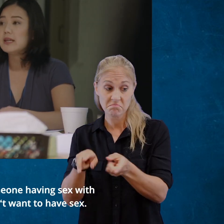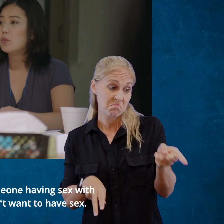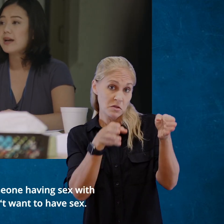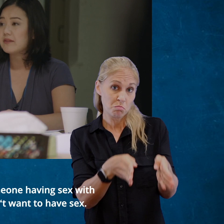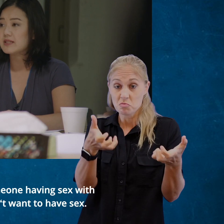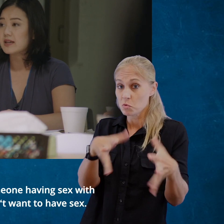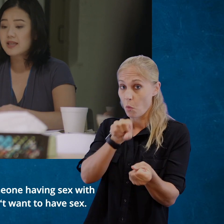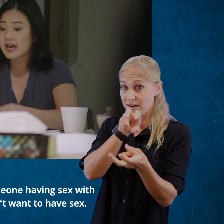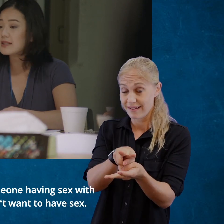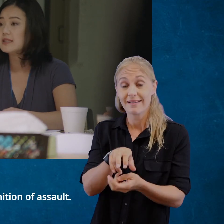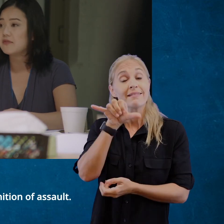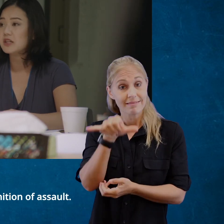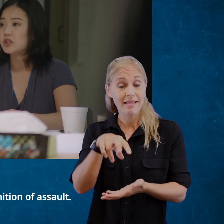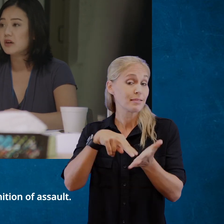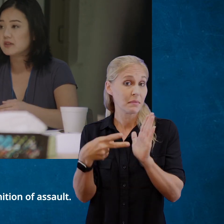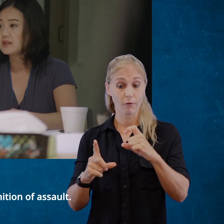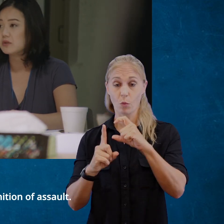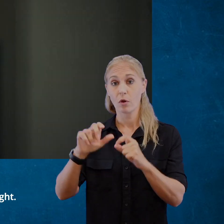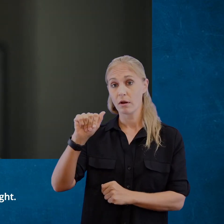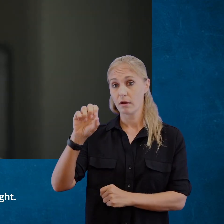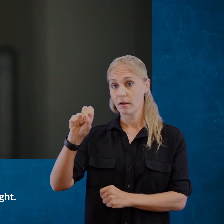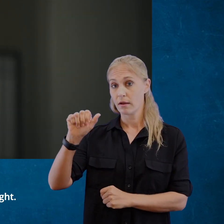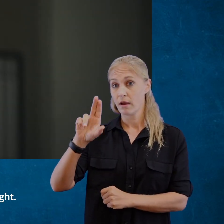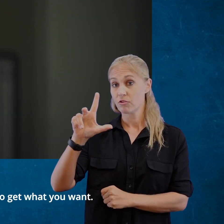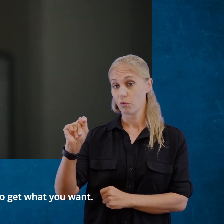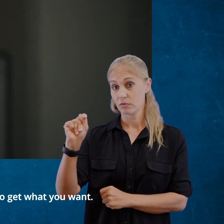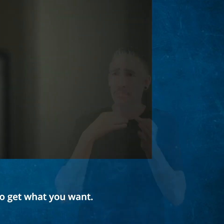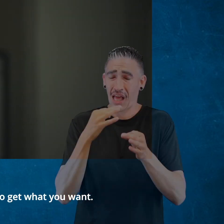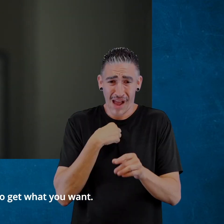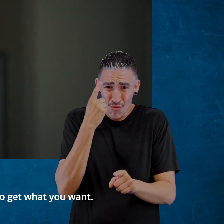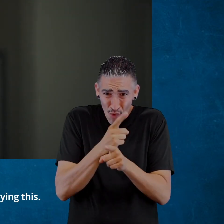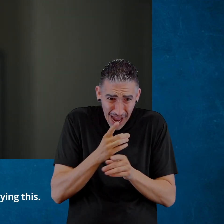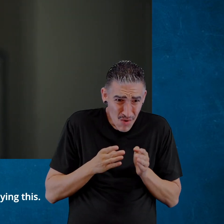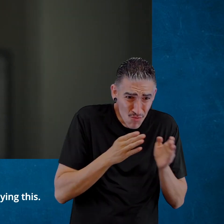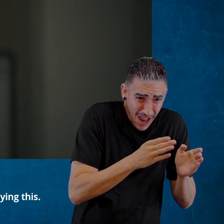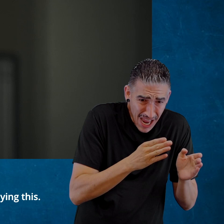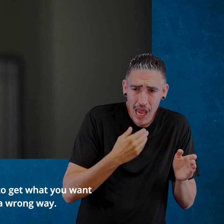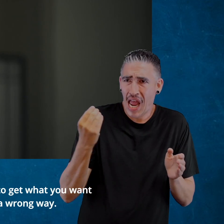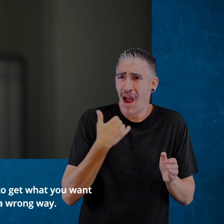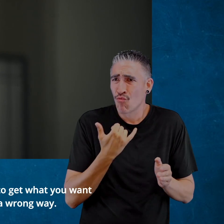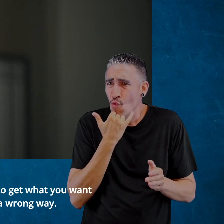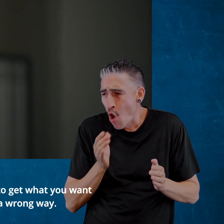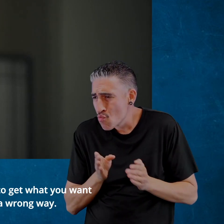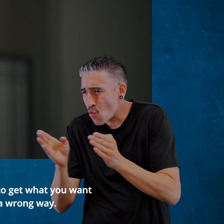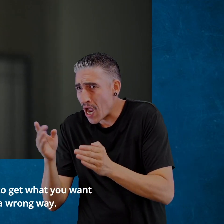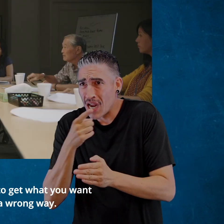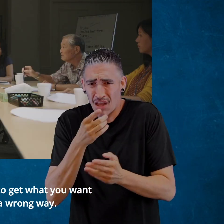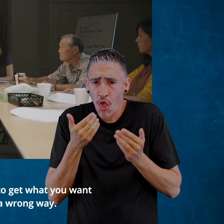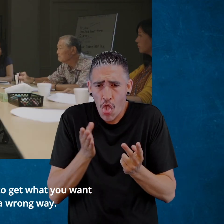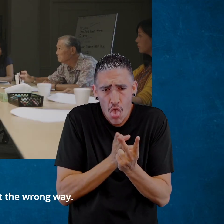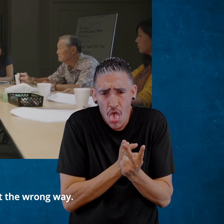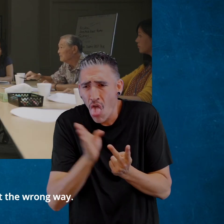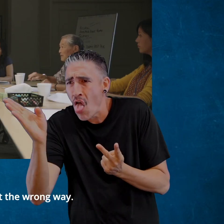who didn't want to have sex. That is the definition of assault. Right, there's a right way to get what you want. I keep saying this, there's a right way to get what you want, and there's a wrong